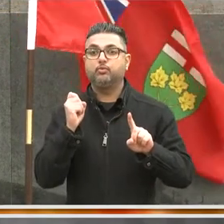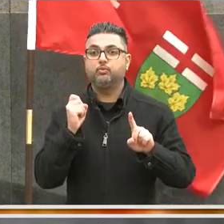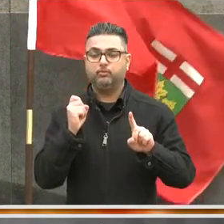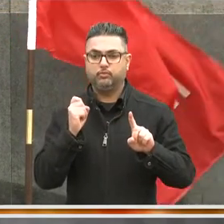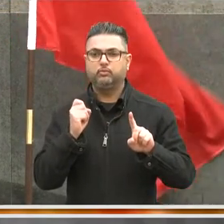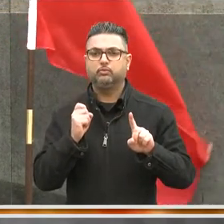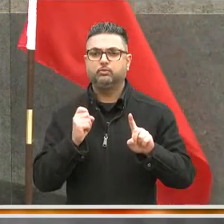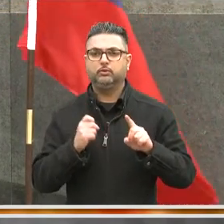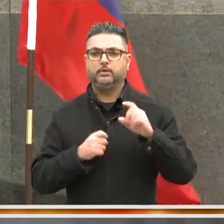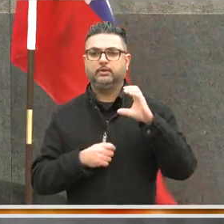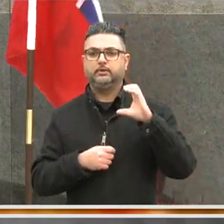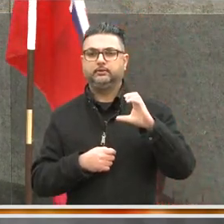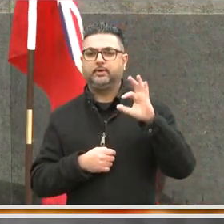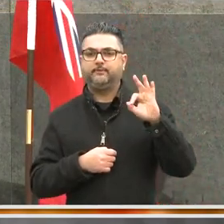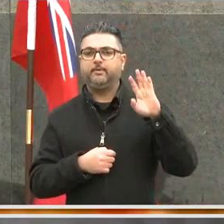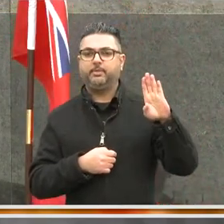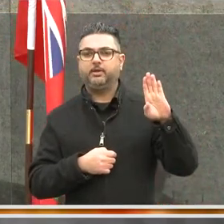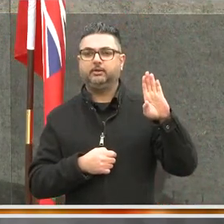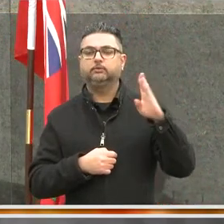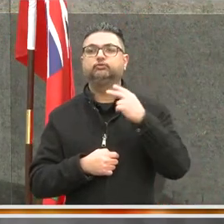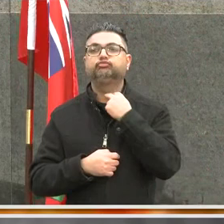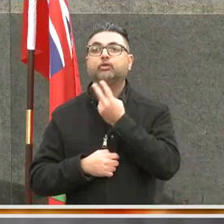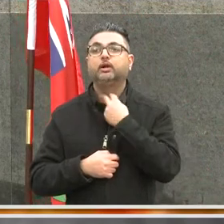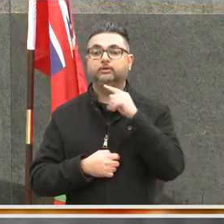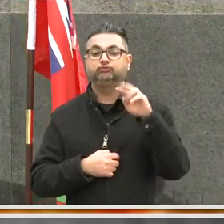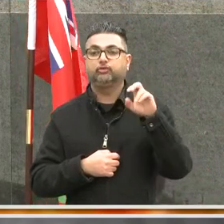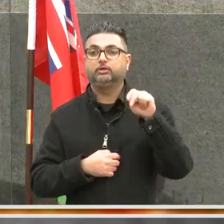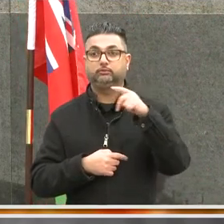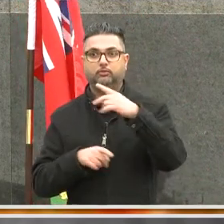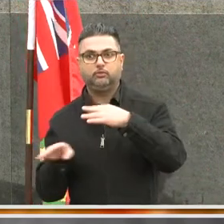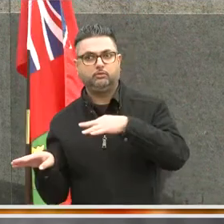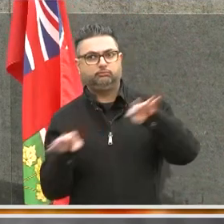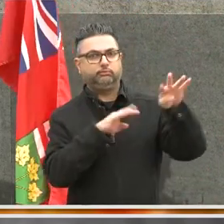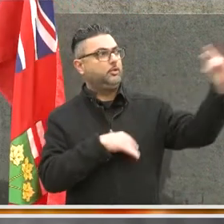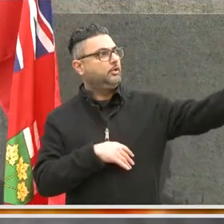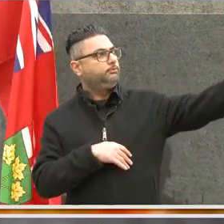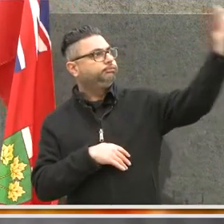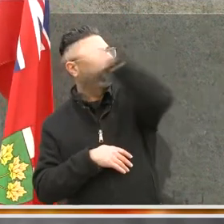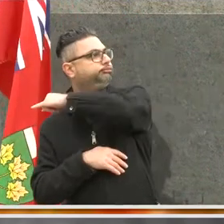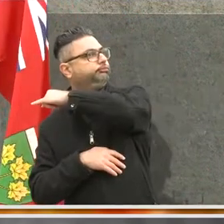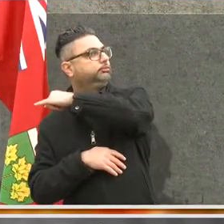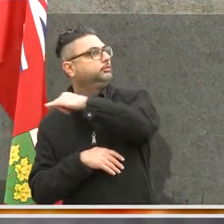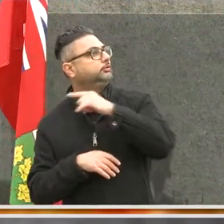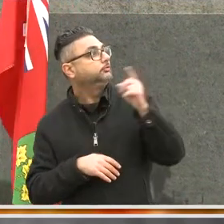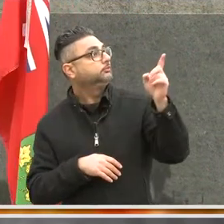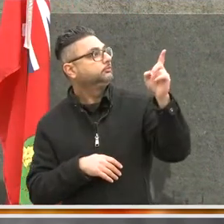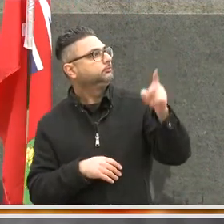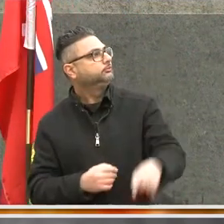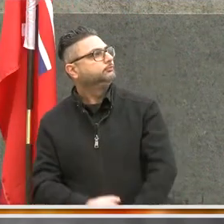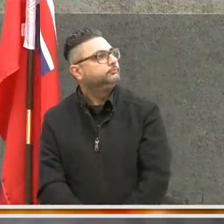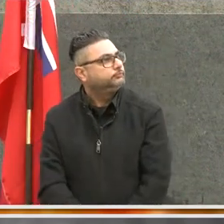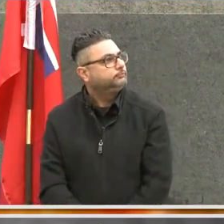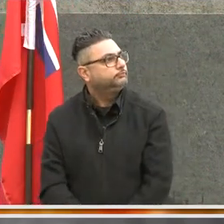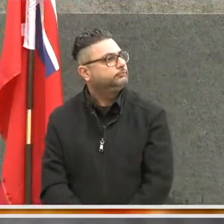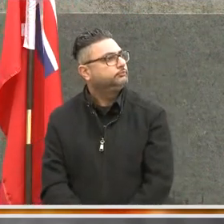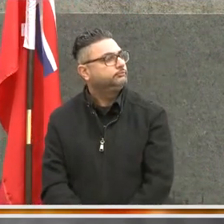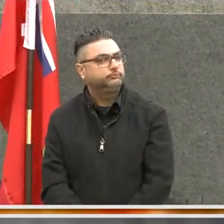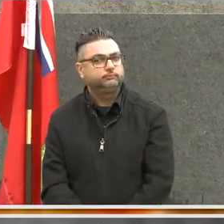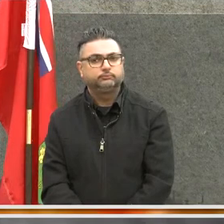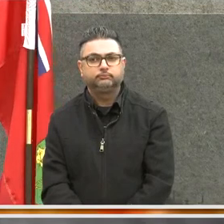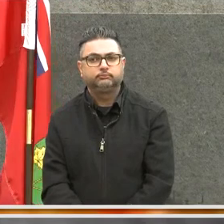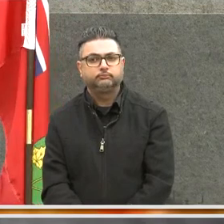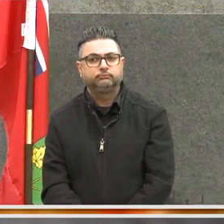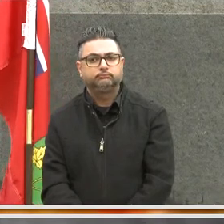is used in a diverse range of missions, such as troop transport, tactical airlift, and aircrew